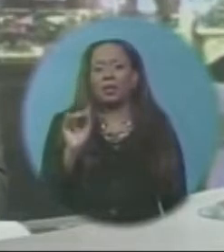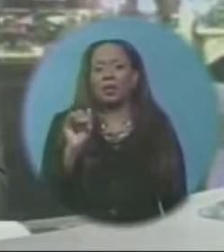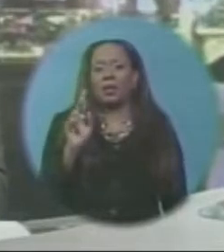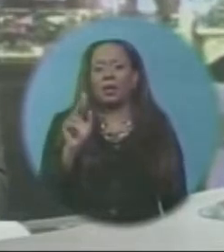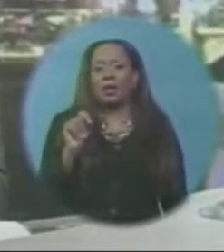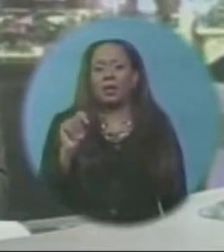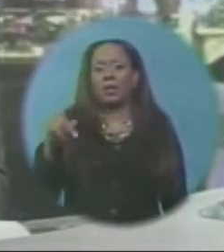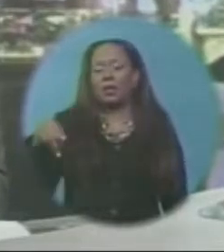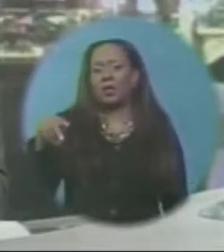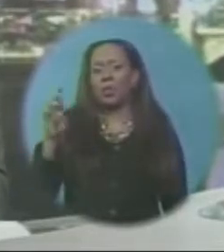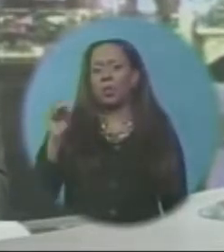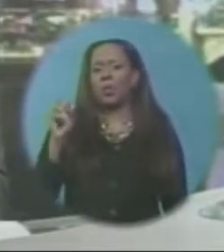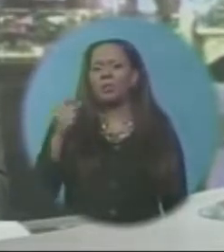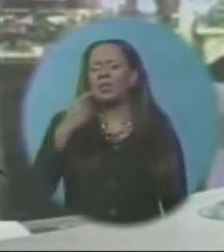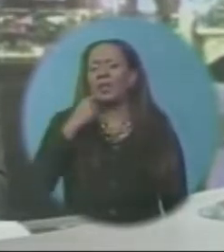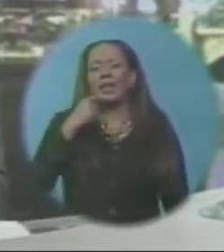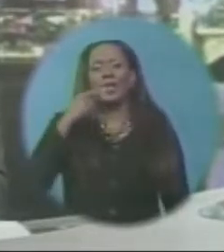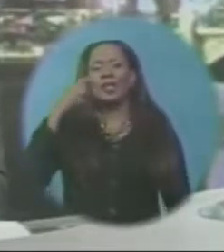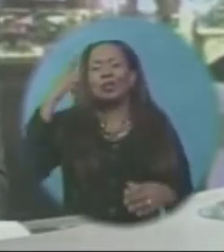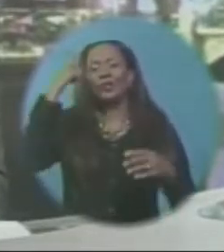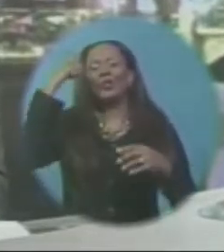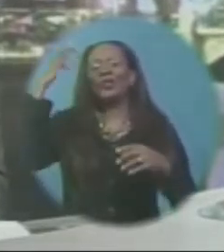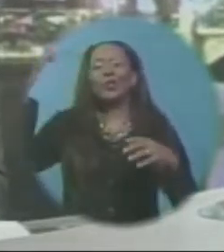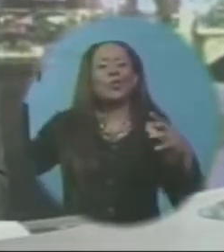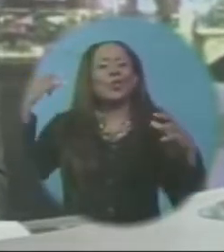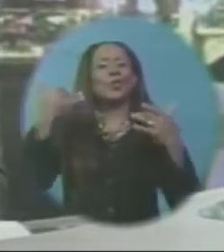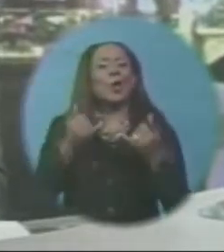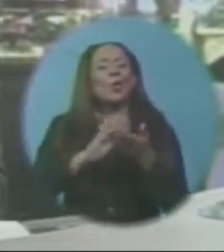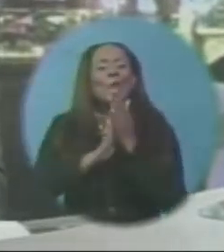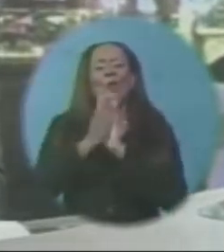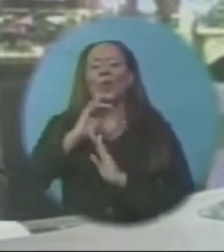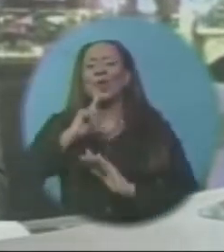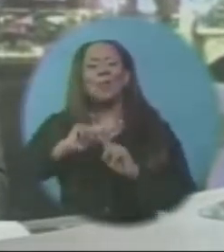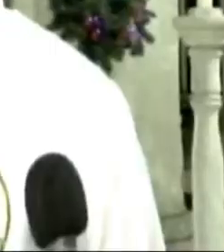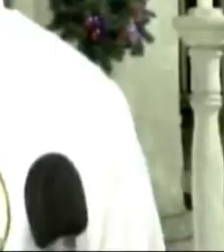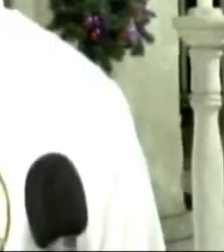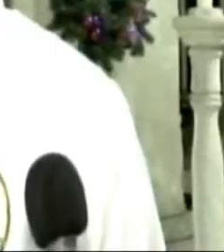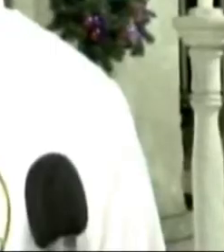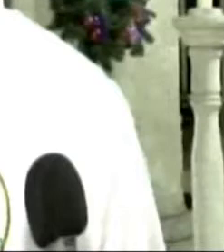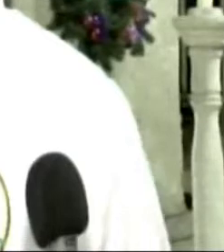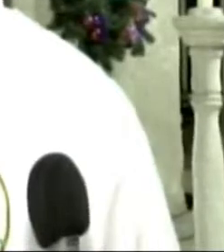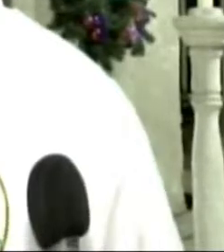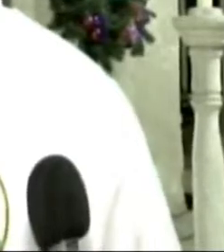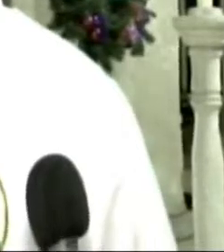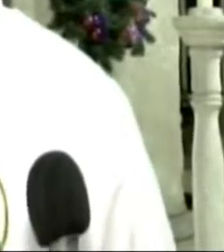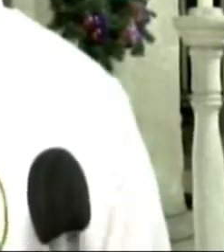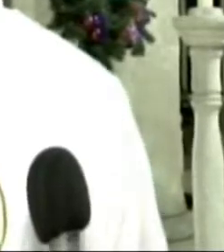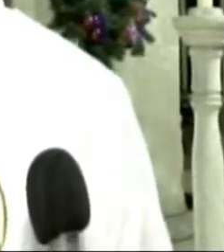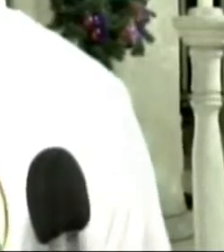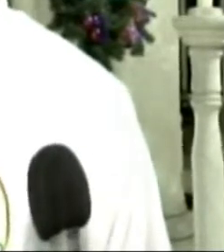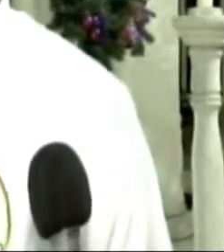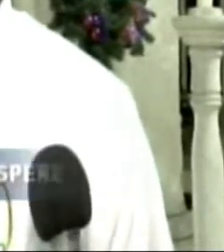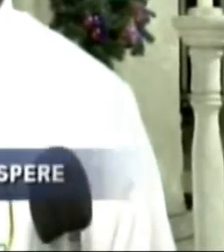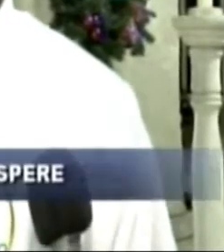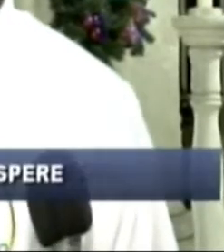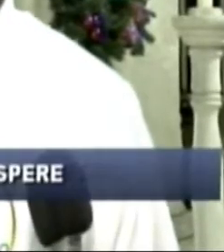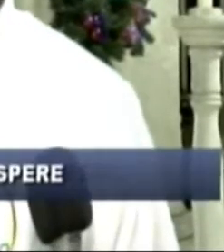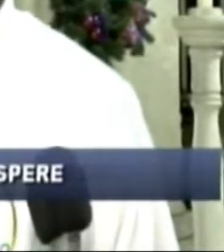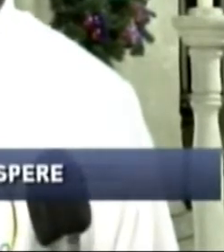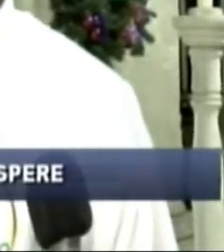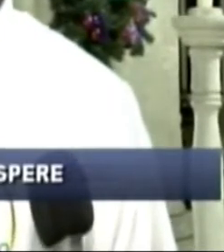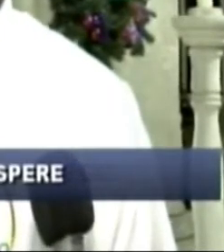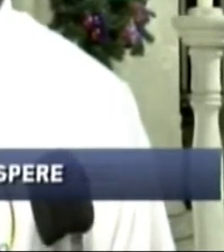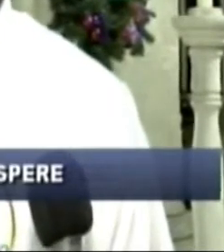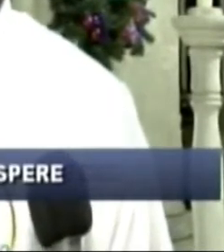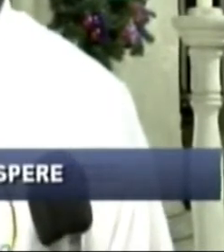dream come true, while admitting that he is a little nervous about what lies ahead. It's a new step in